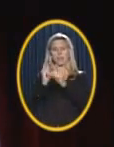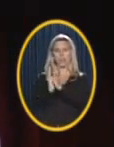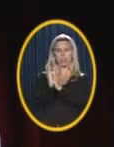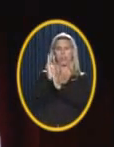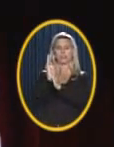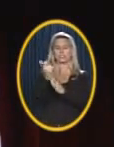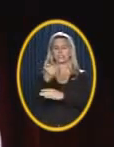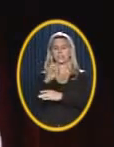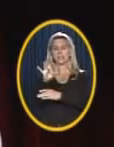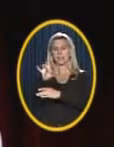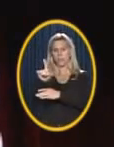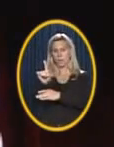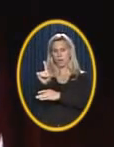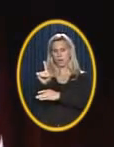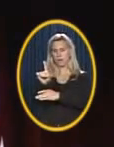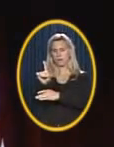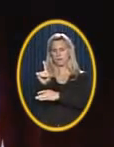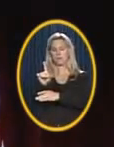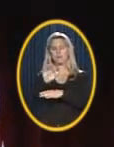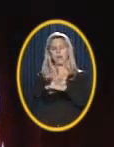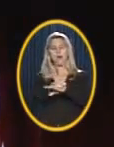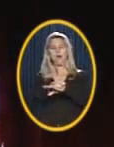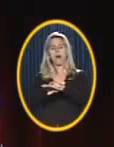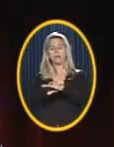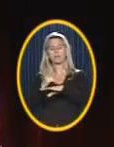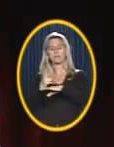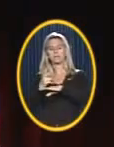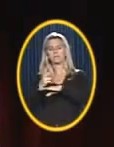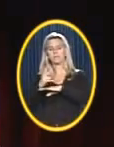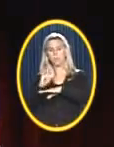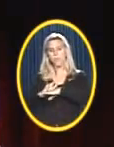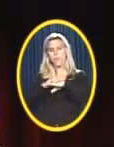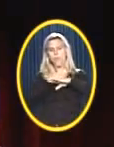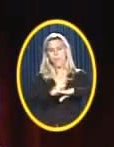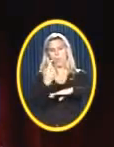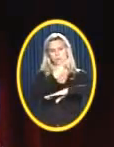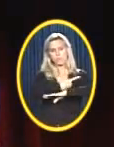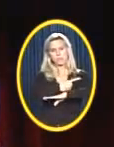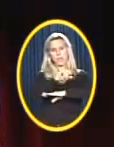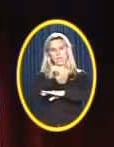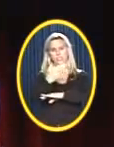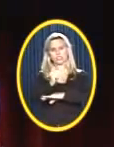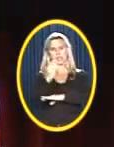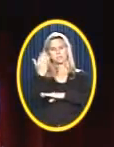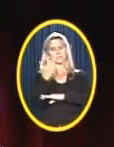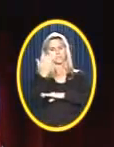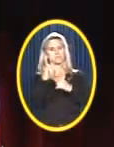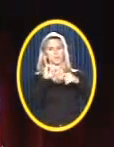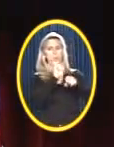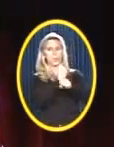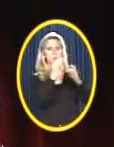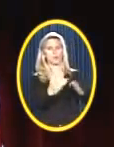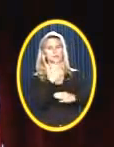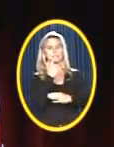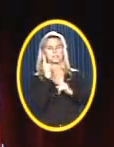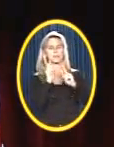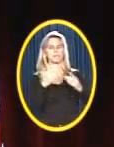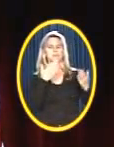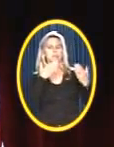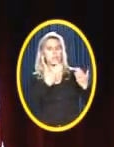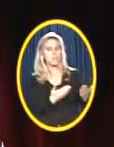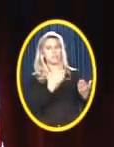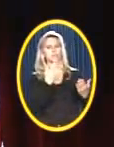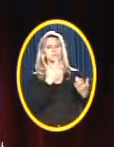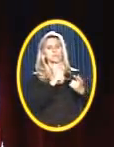12th, 1981. On rollover day, John spoke to the employees and said, "We've come to pay tribute and give word of thanks and a hearty well done